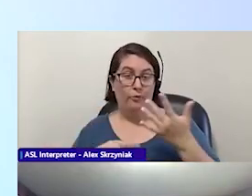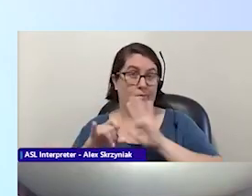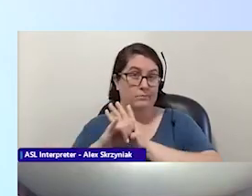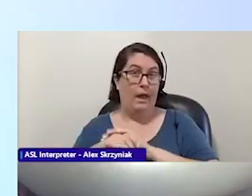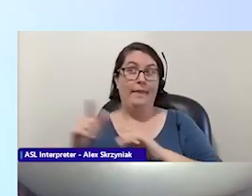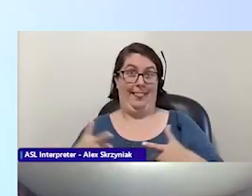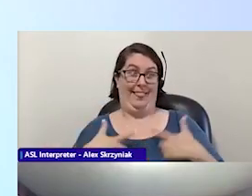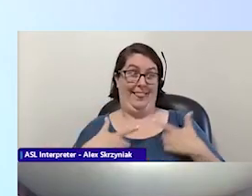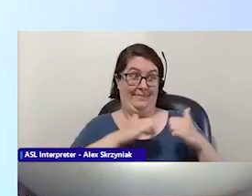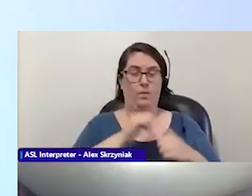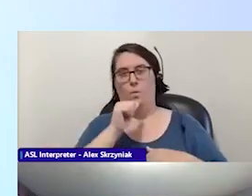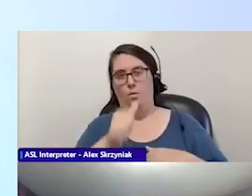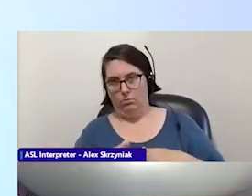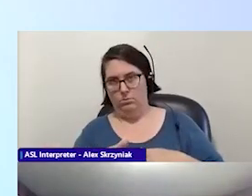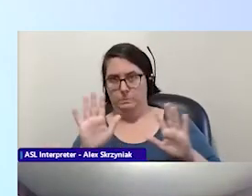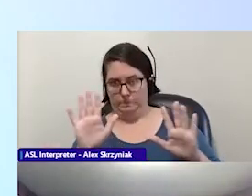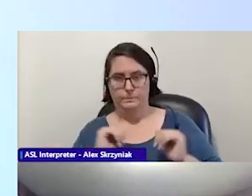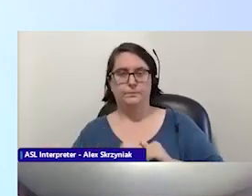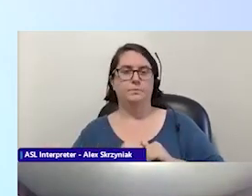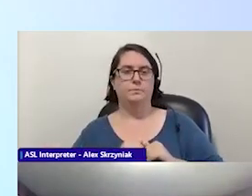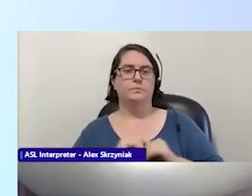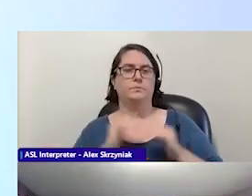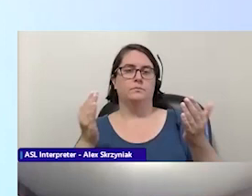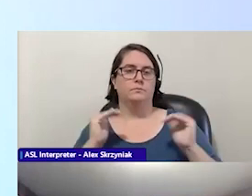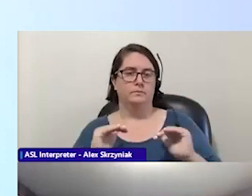the victim. Next slide.